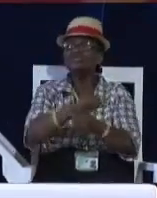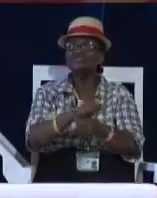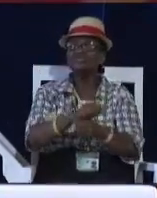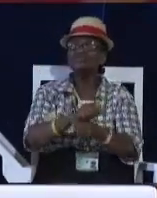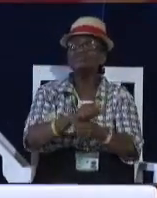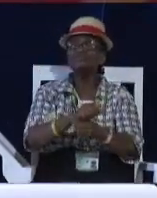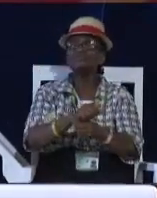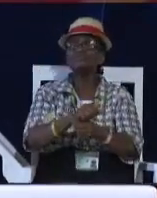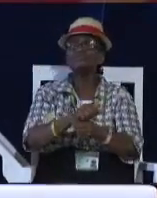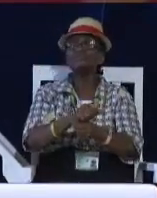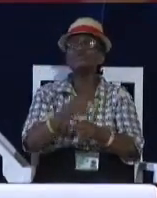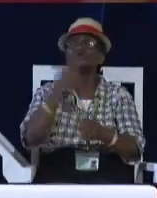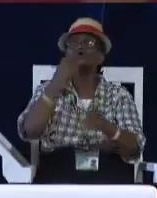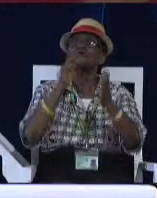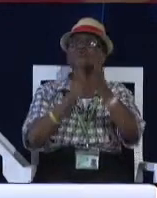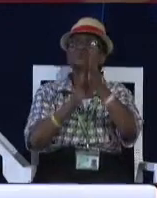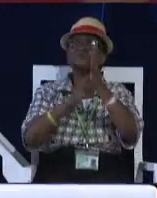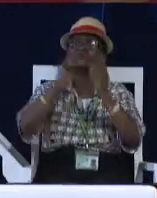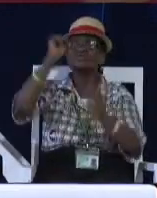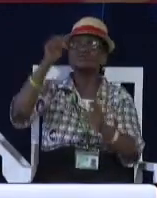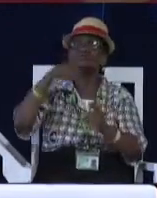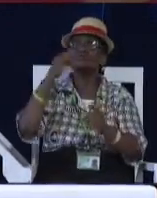praise him who is coming again,